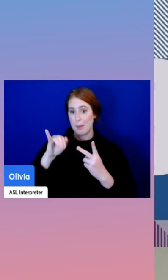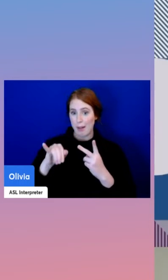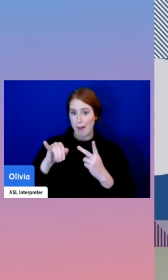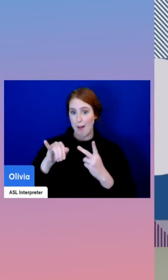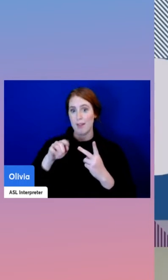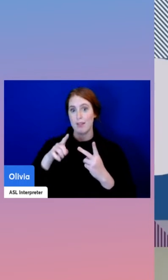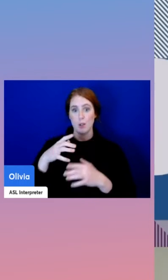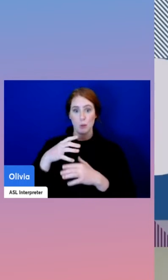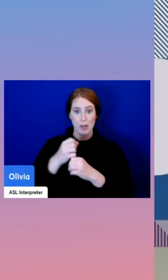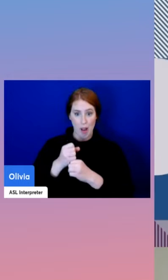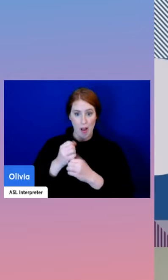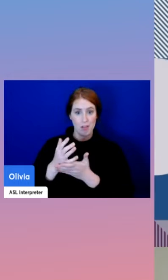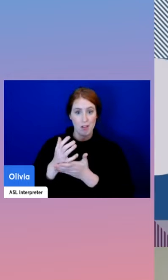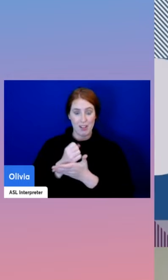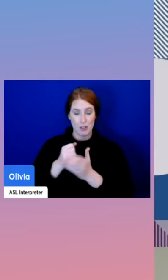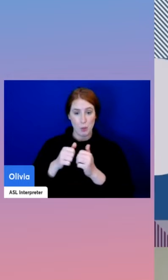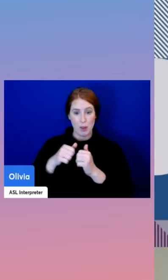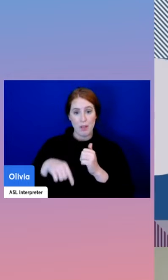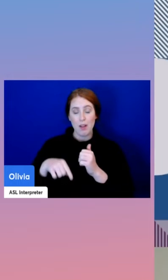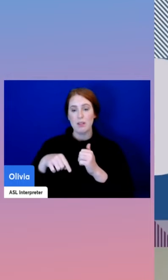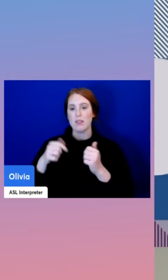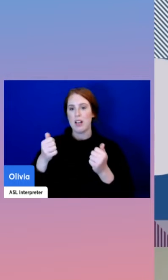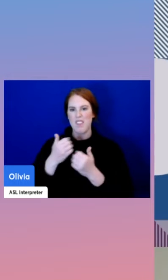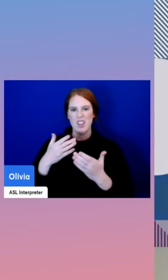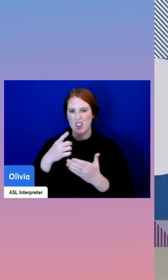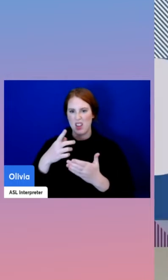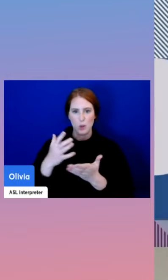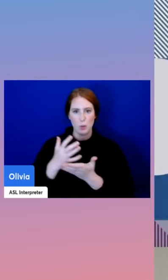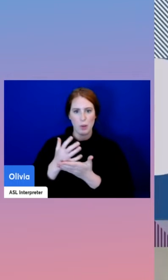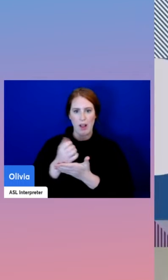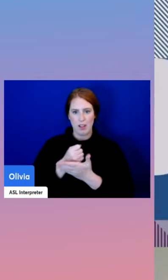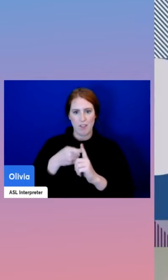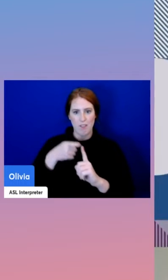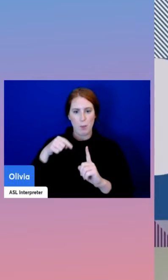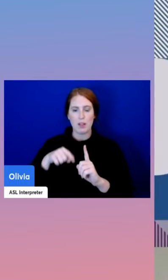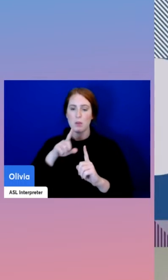operating under the KPIs that you've set will really do a lot of good to you.